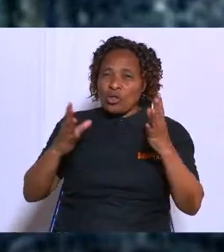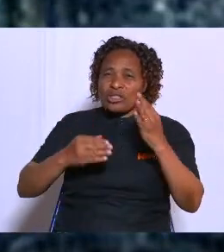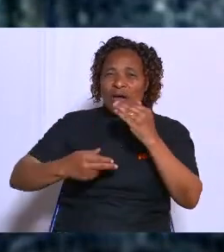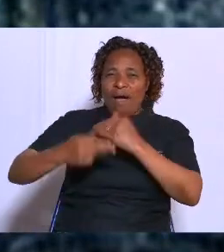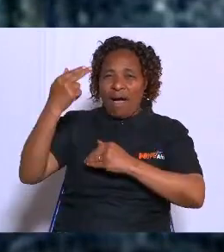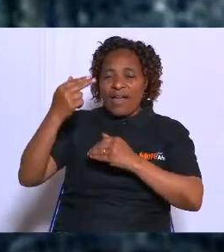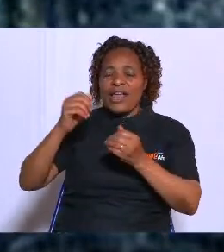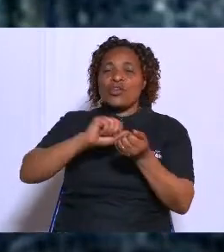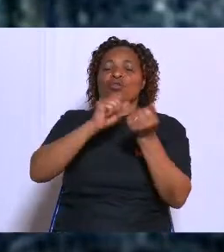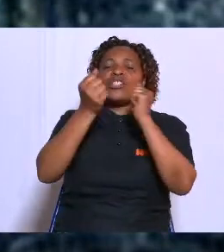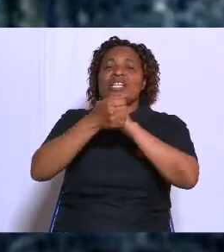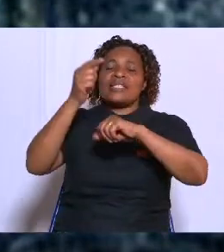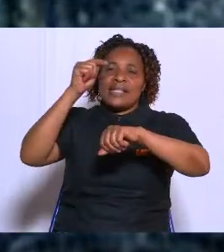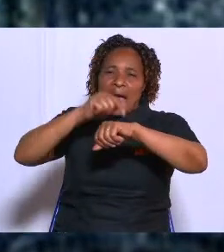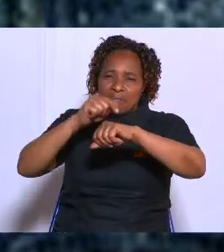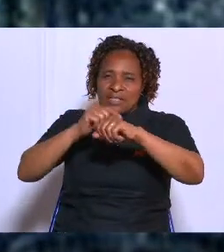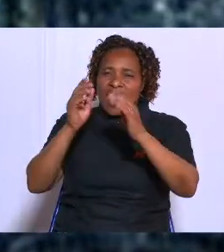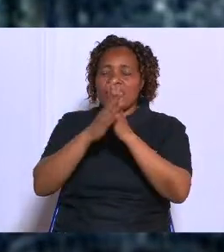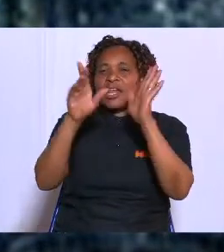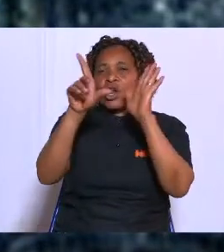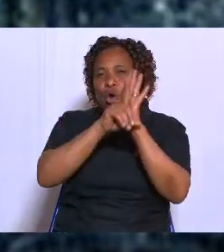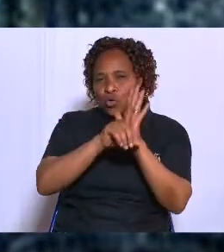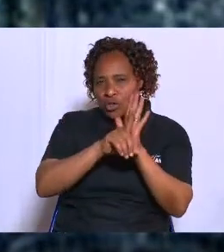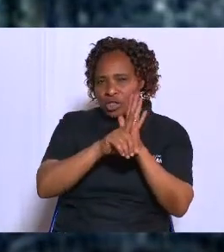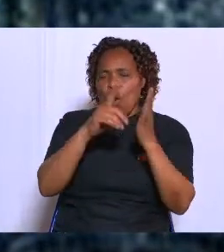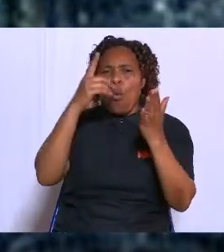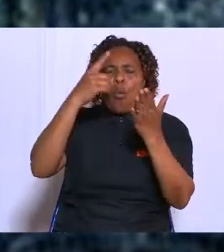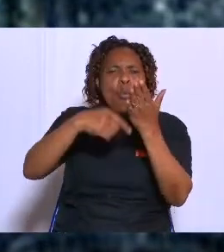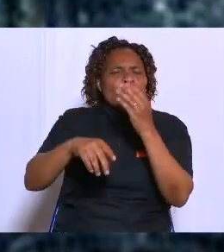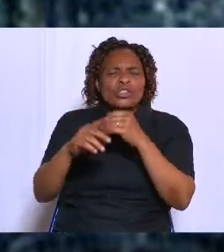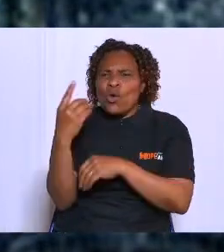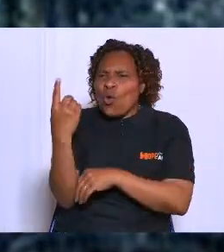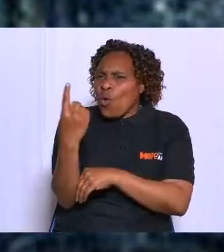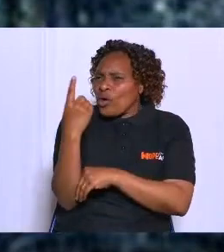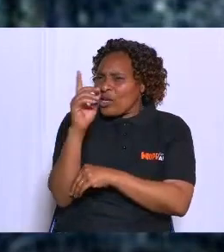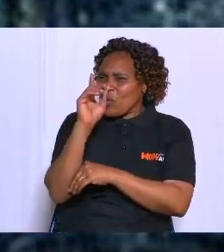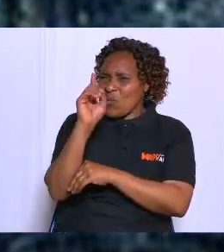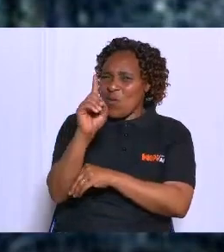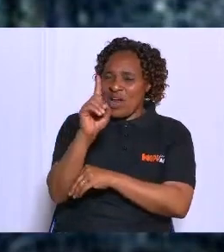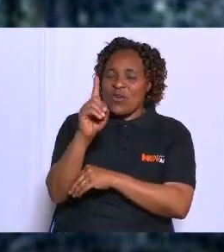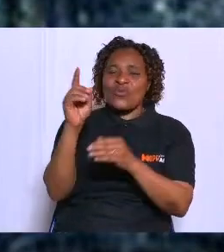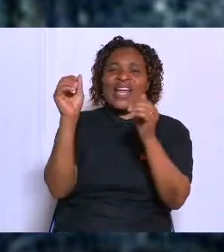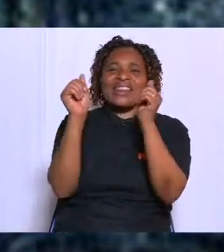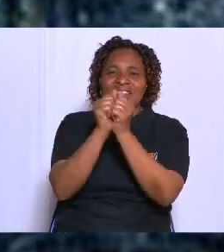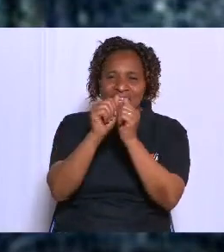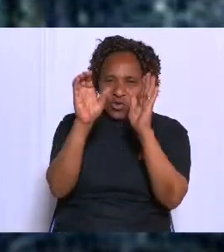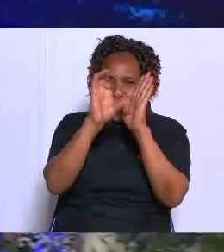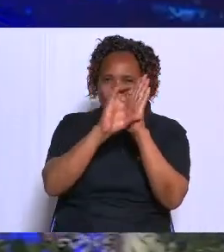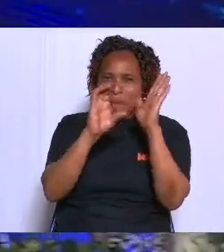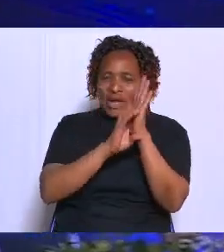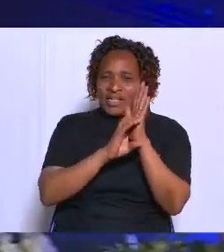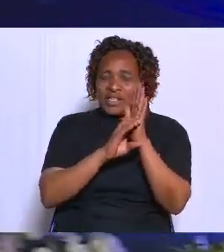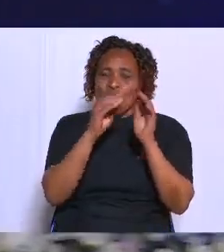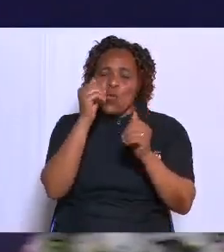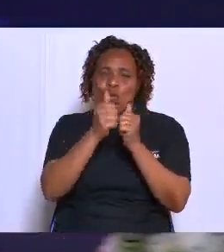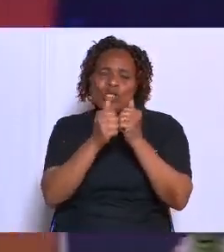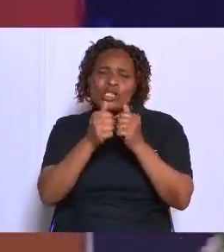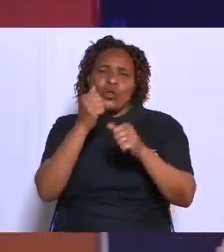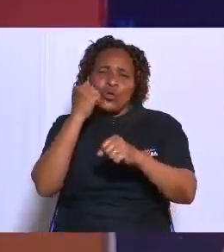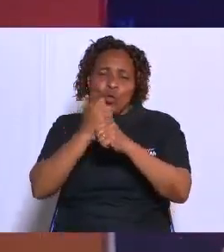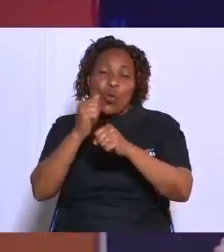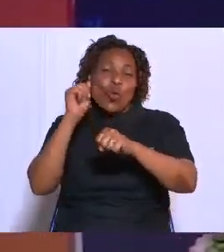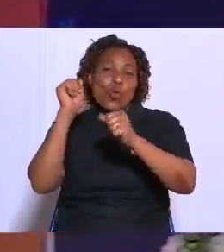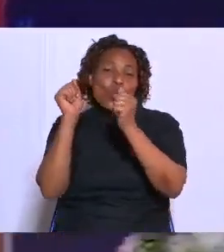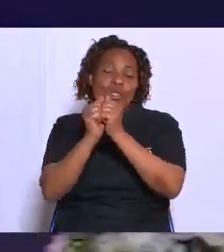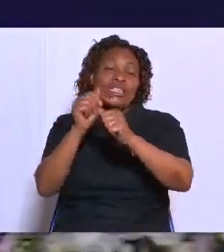times and laws what is the only one of the Ten Commandments that has to do with time